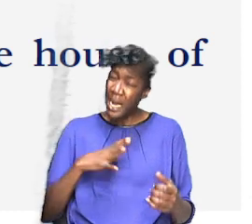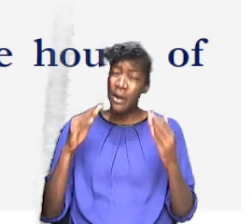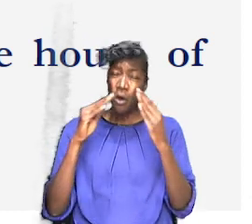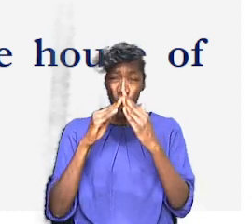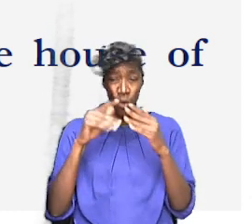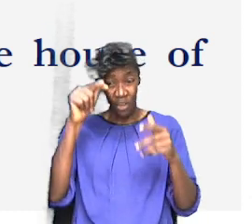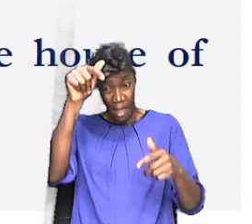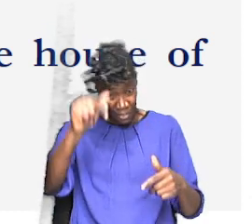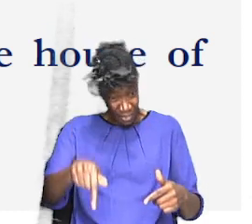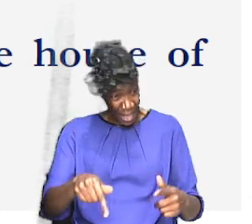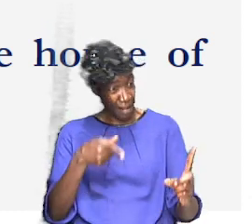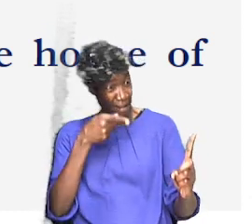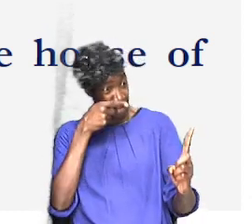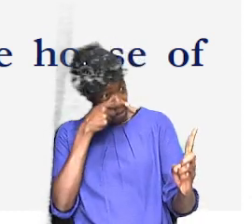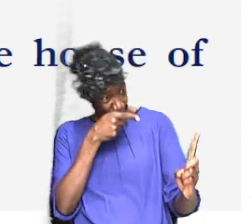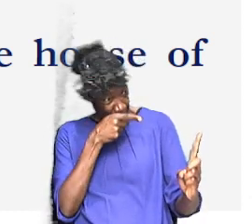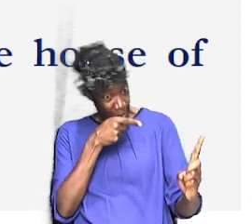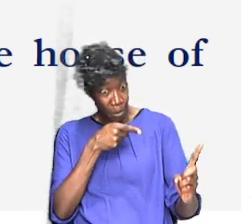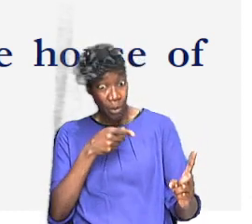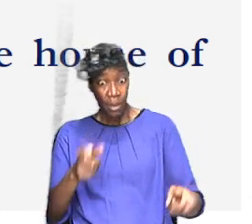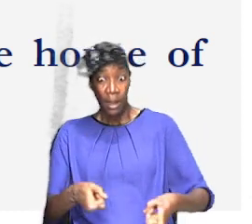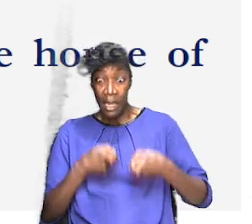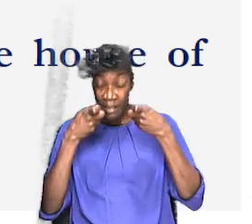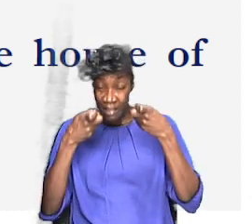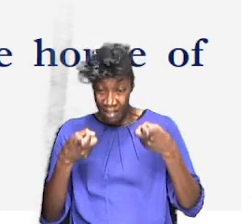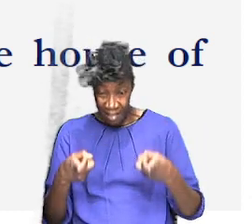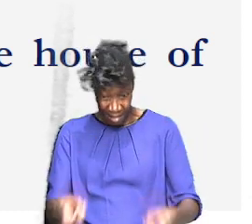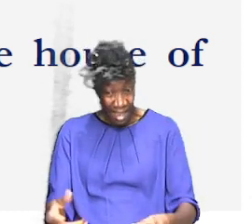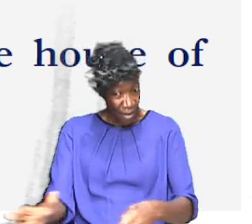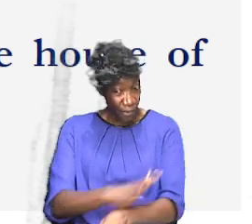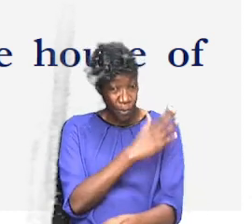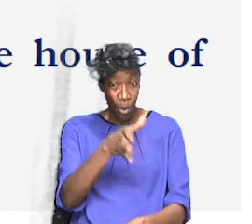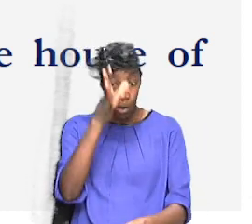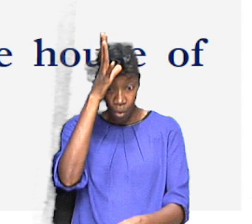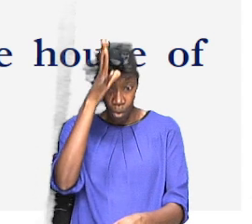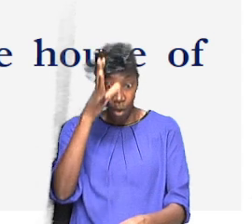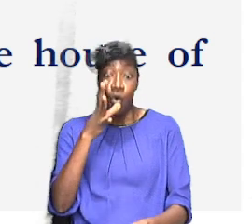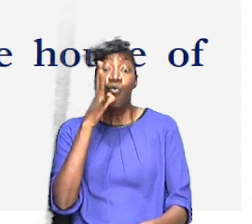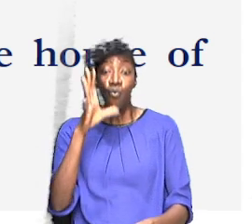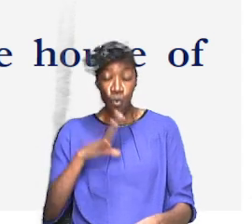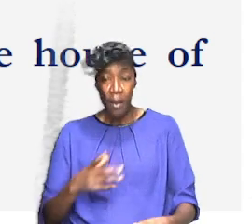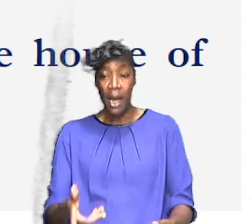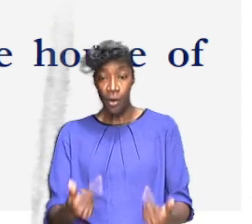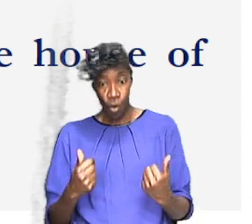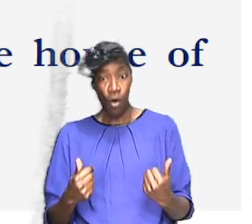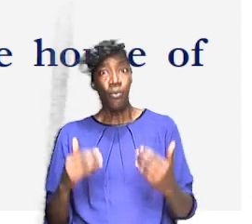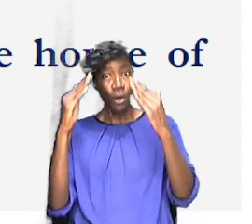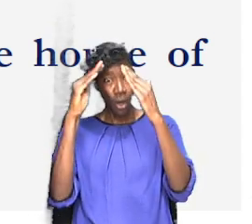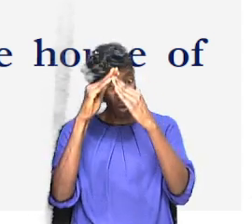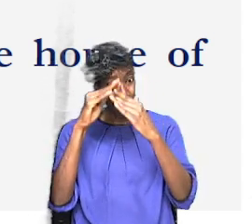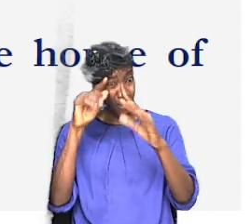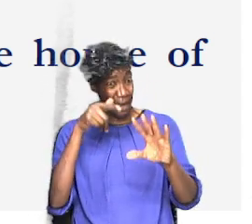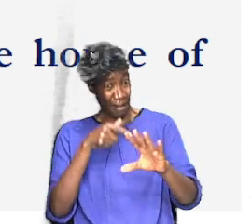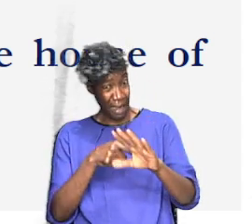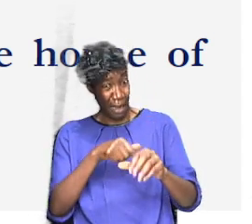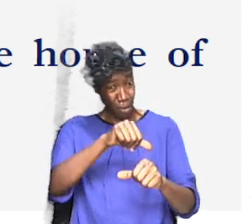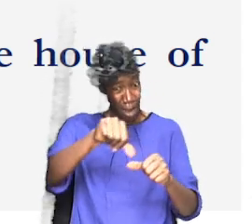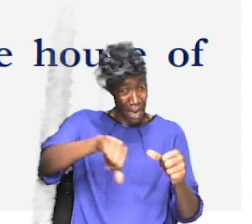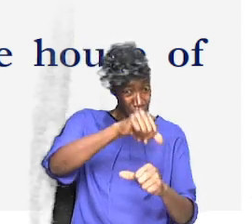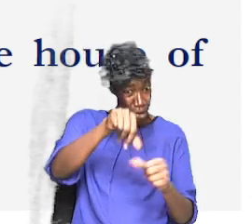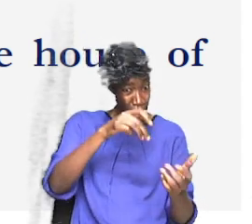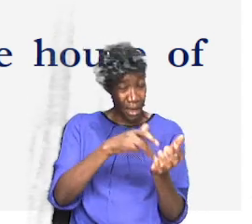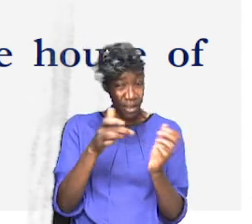blues, come to Simon's house, amen, and she decides to start anoint Jesus' feet, and she